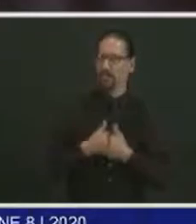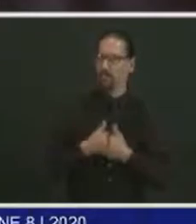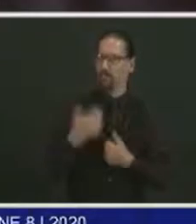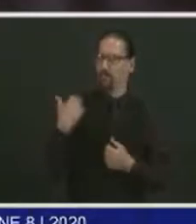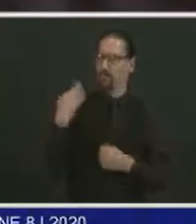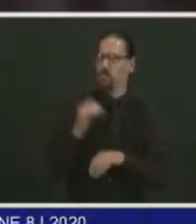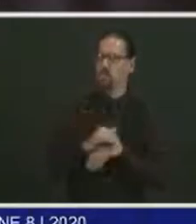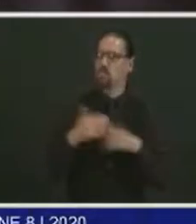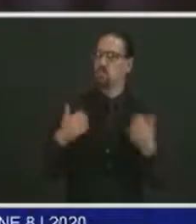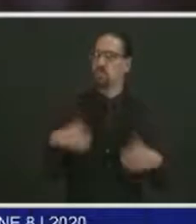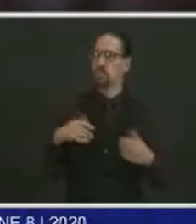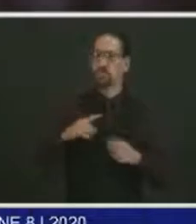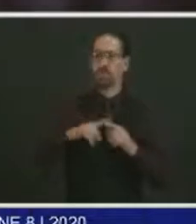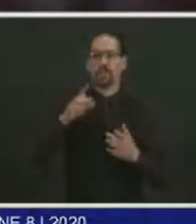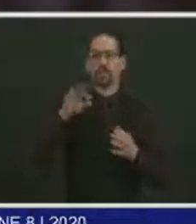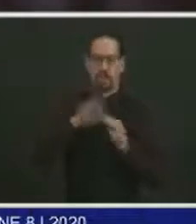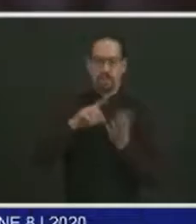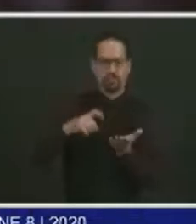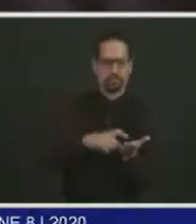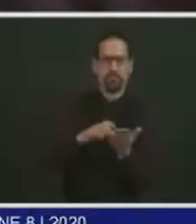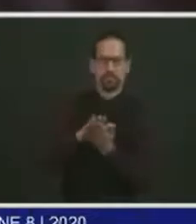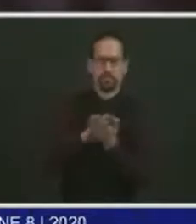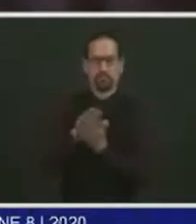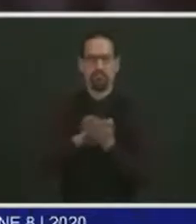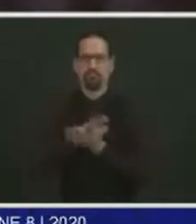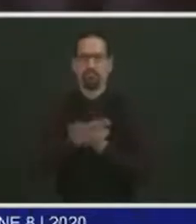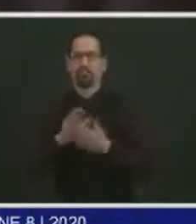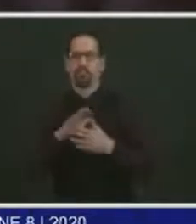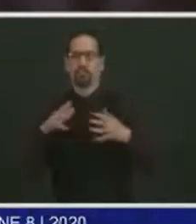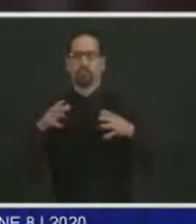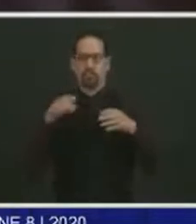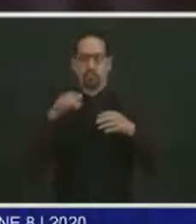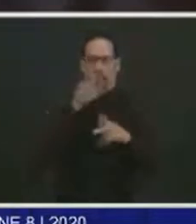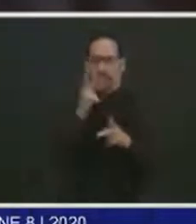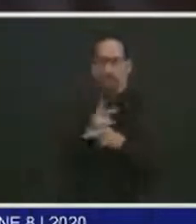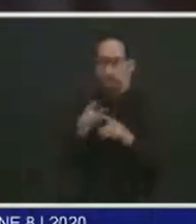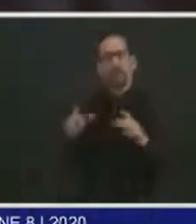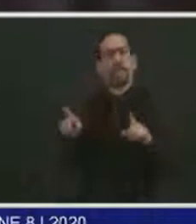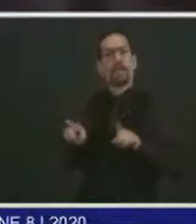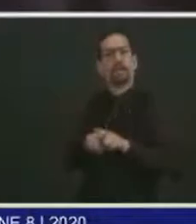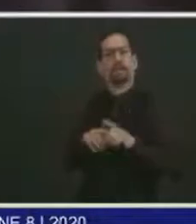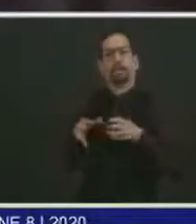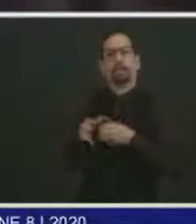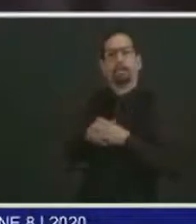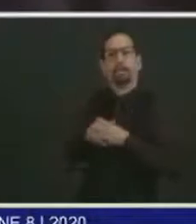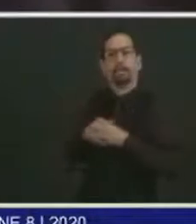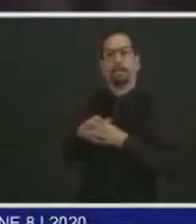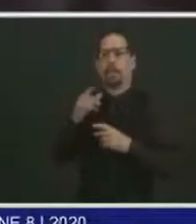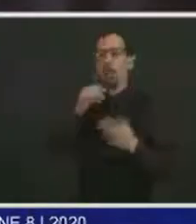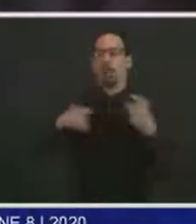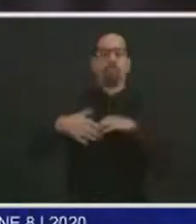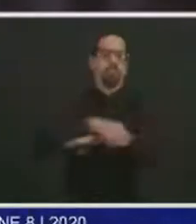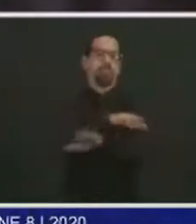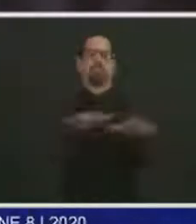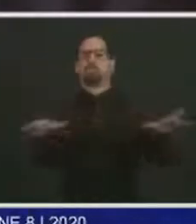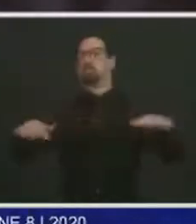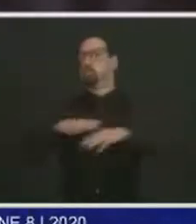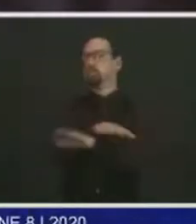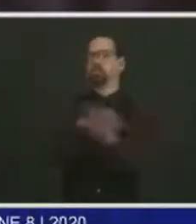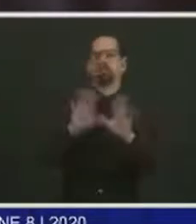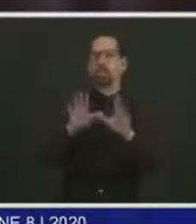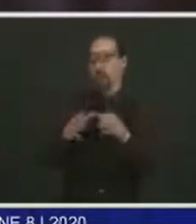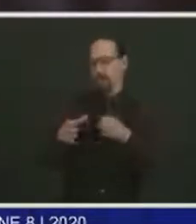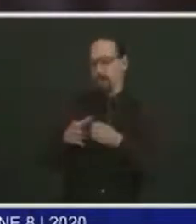hand sanitizer, stay within small groups where you can, don't overmingle with multiple different sets of